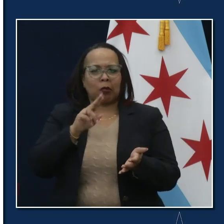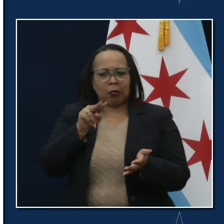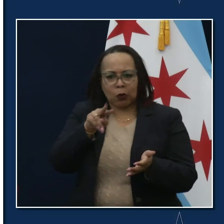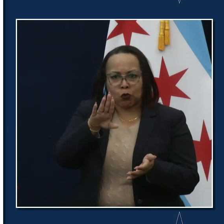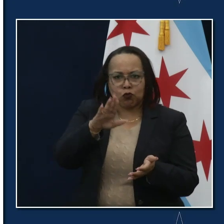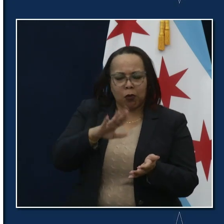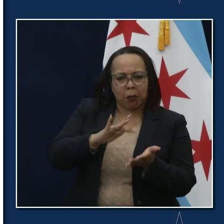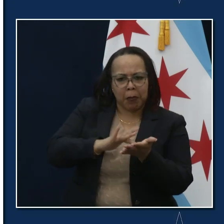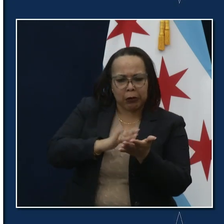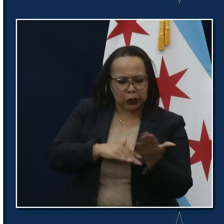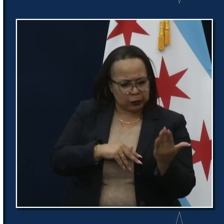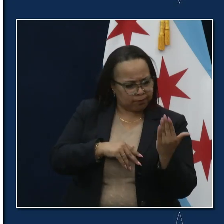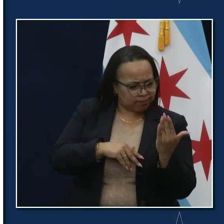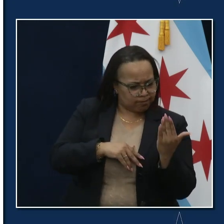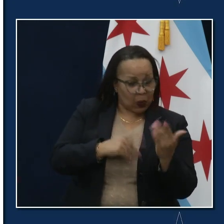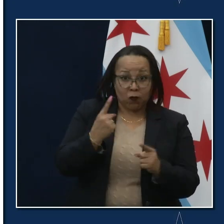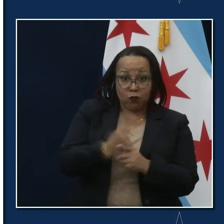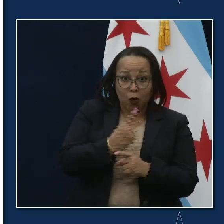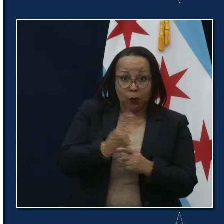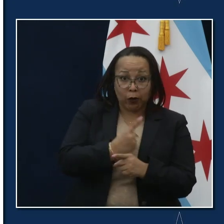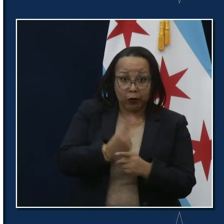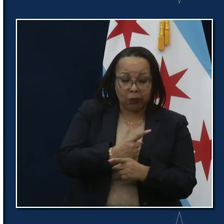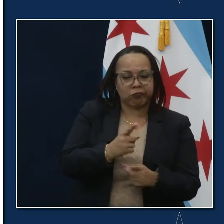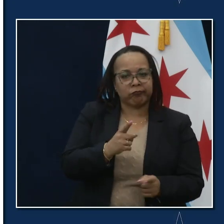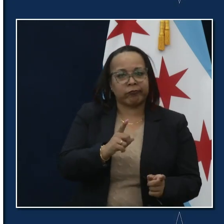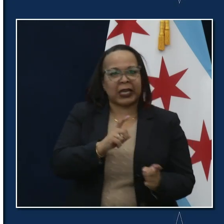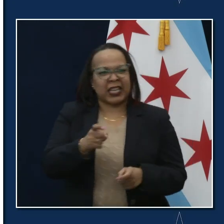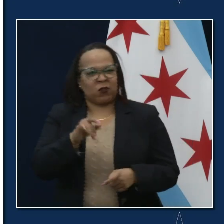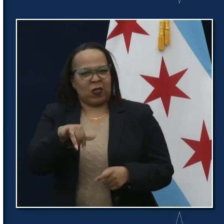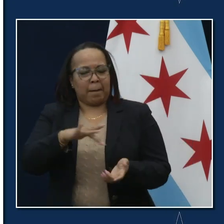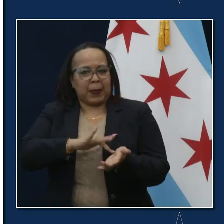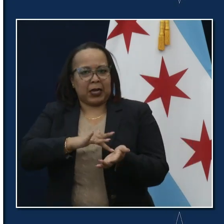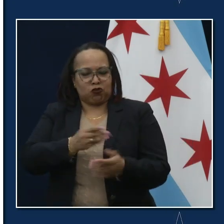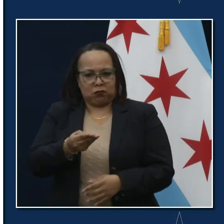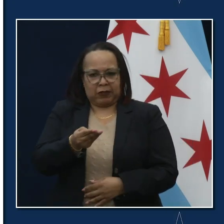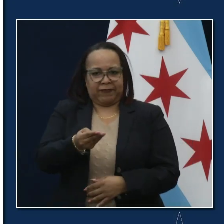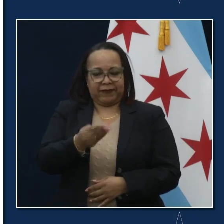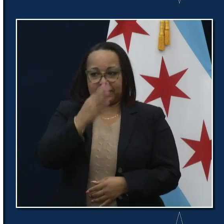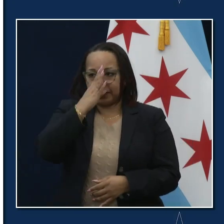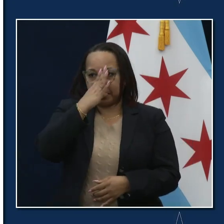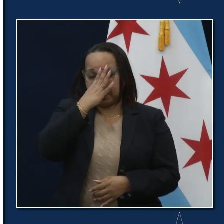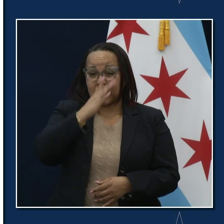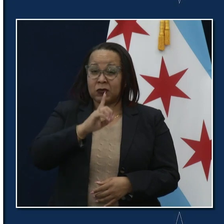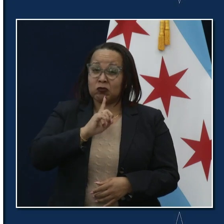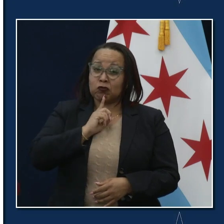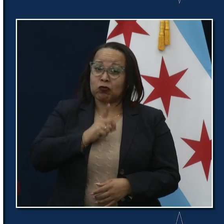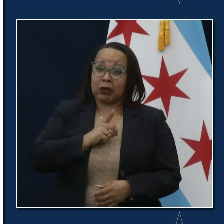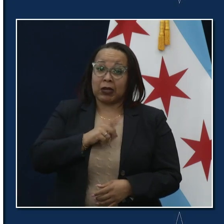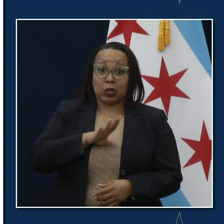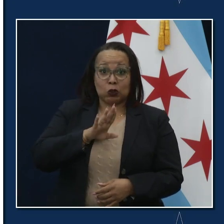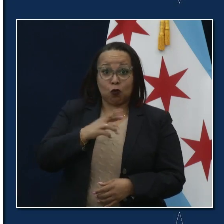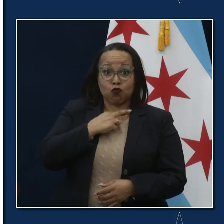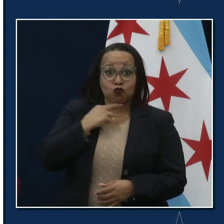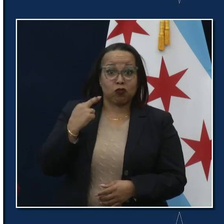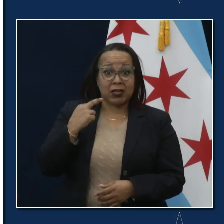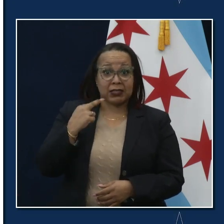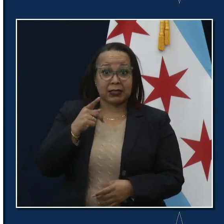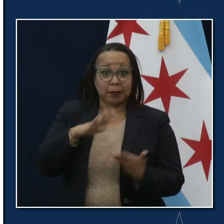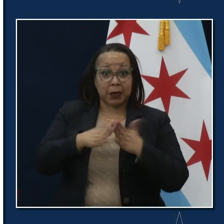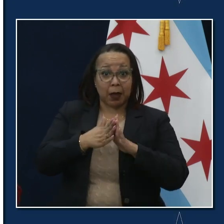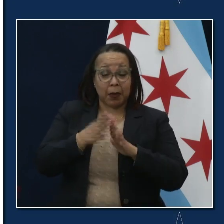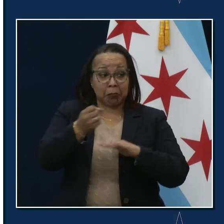at your medications and, if appropriate, give you this medication. It really cuts your risk of